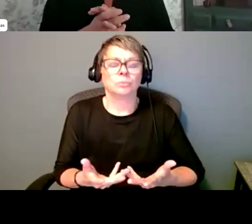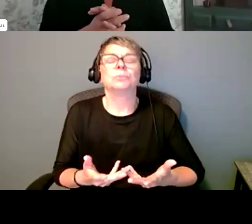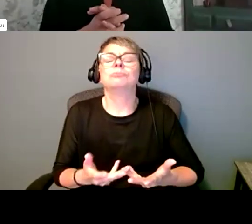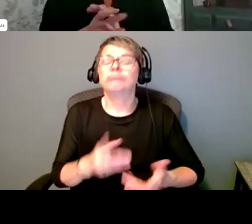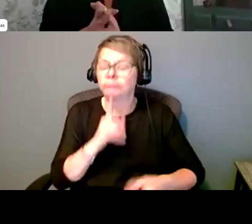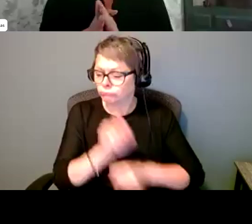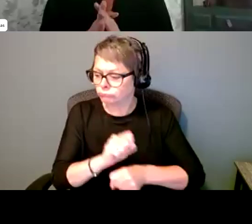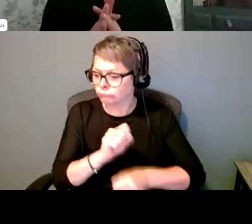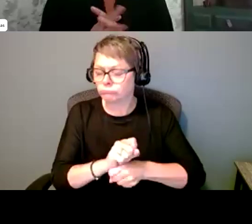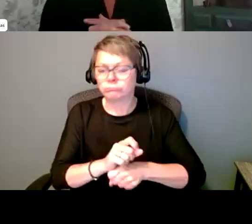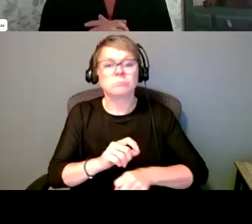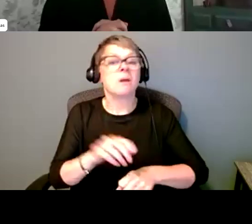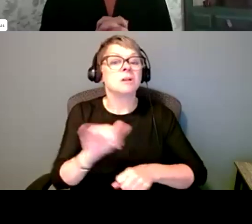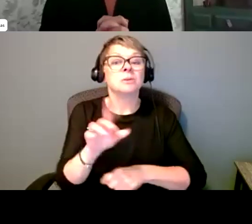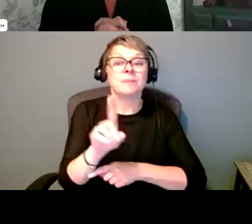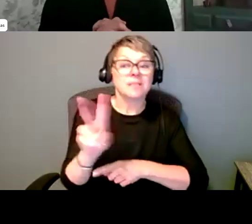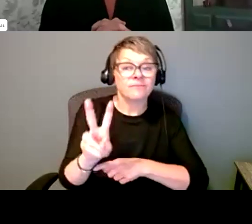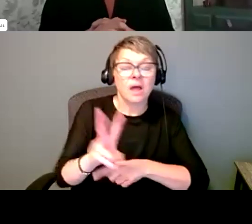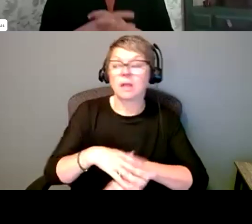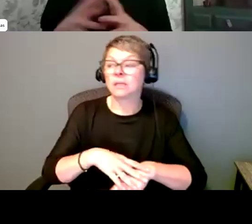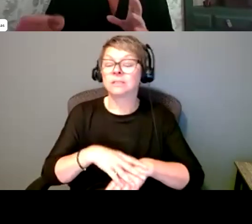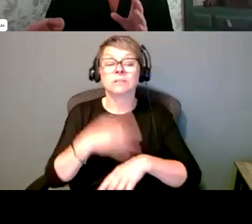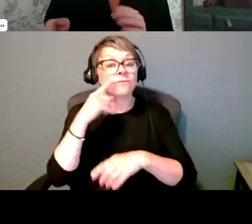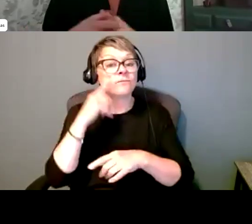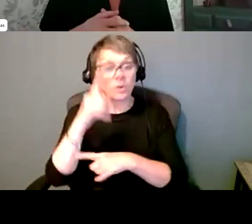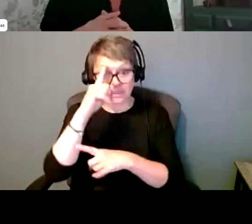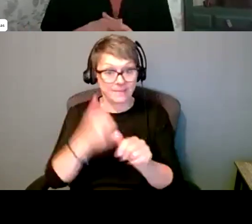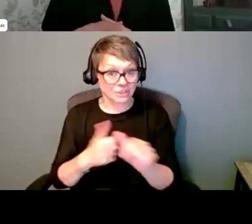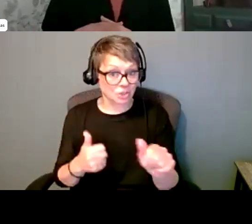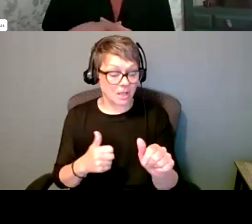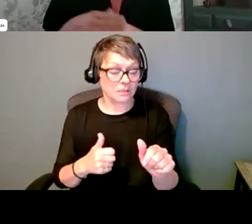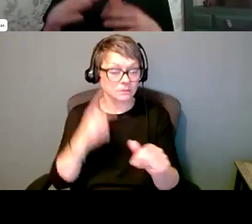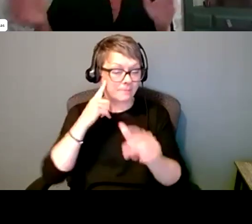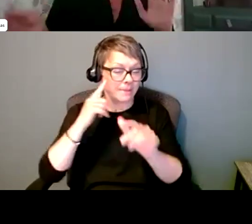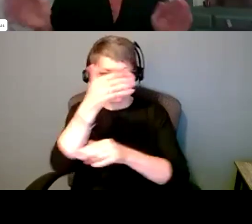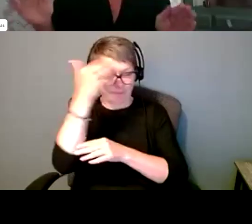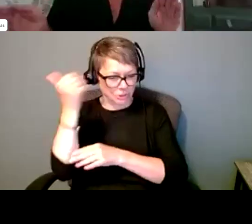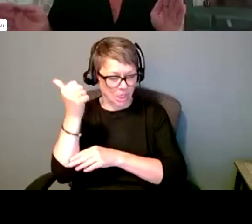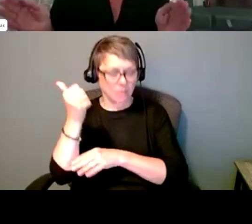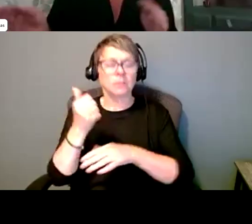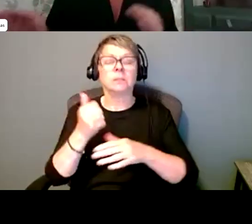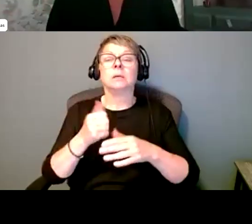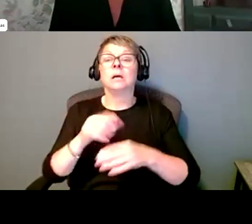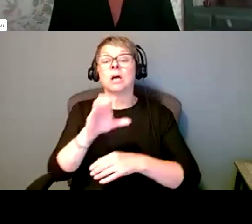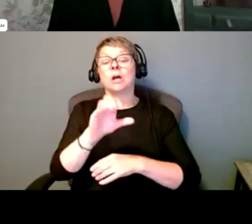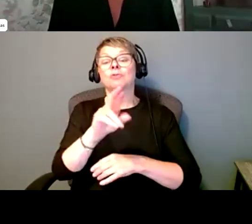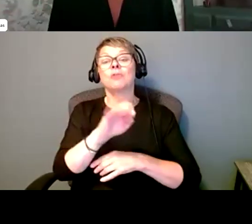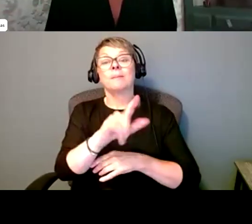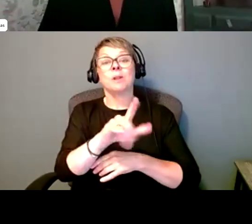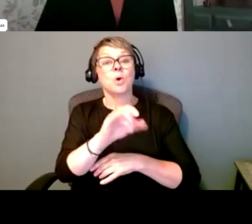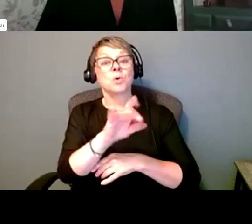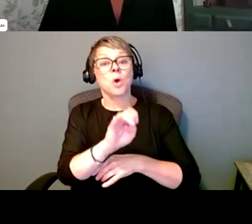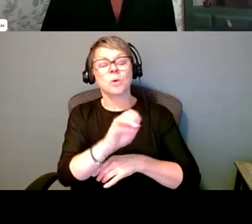to domestic violence and dementia. The criminal code doesn't allow for us to be flexible in taking care of